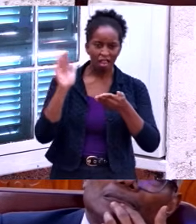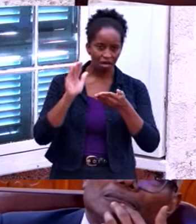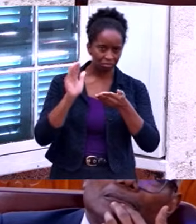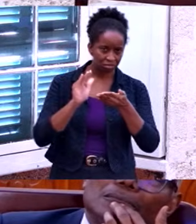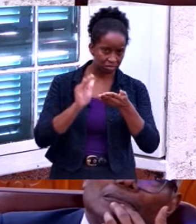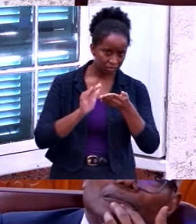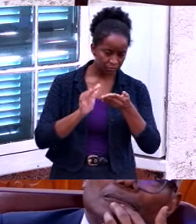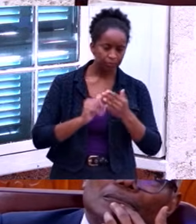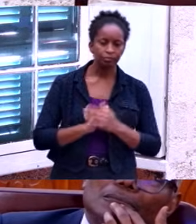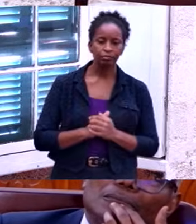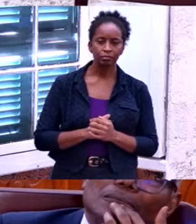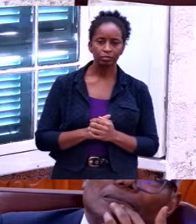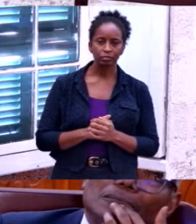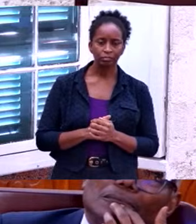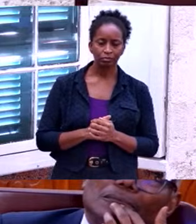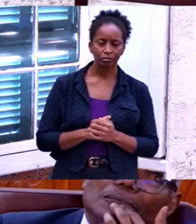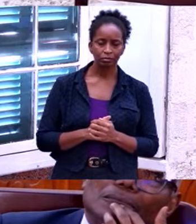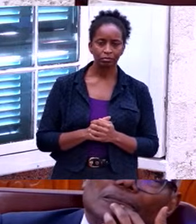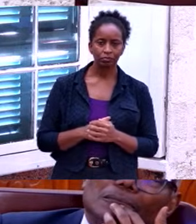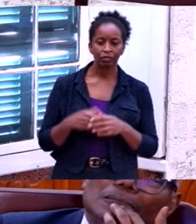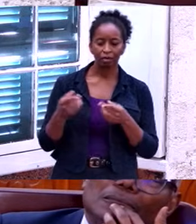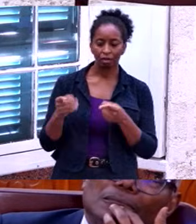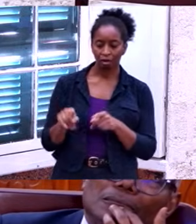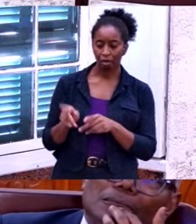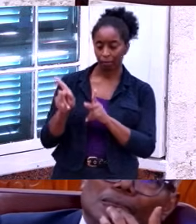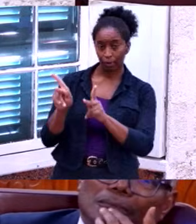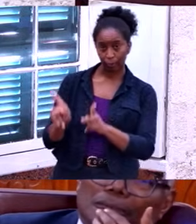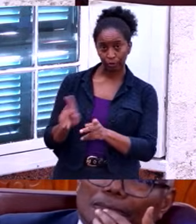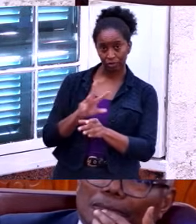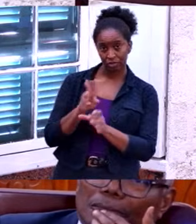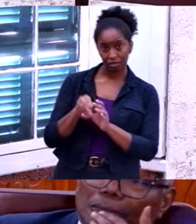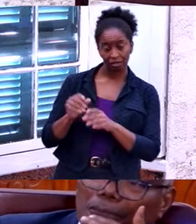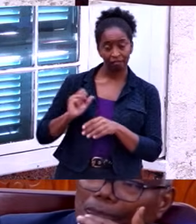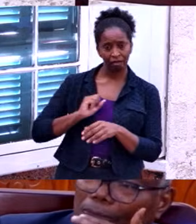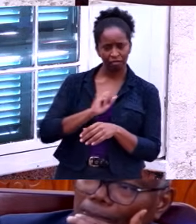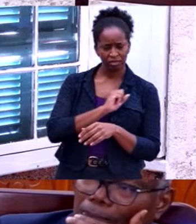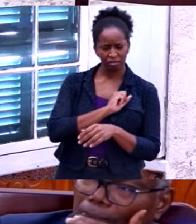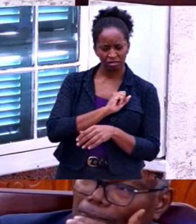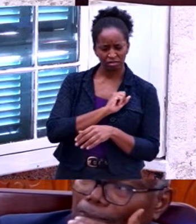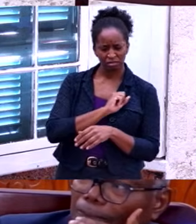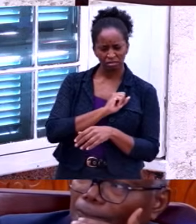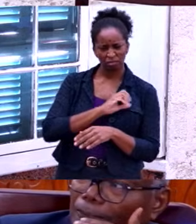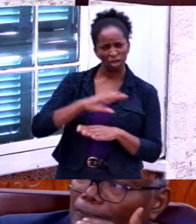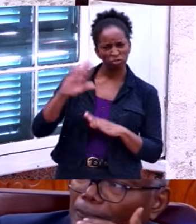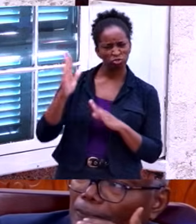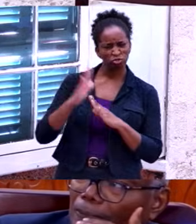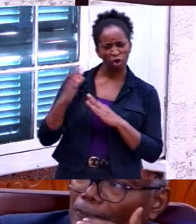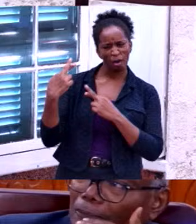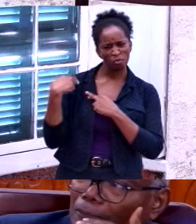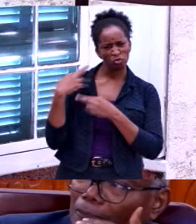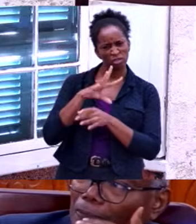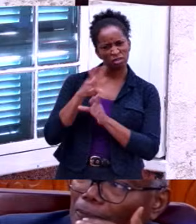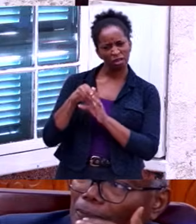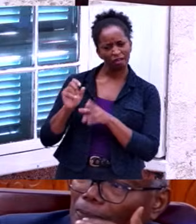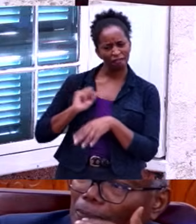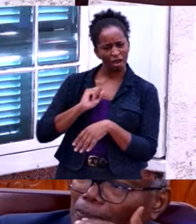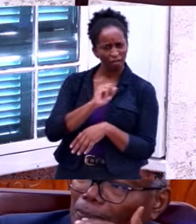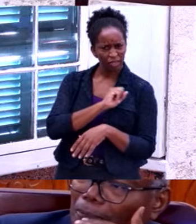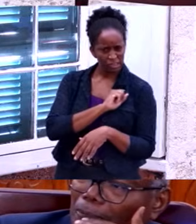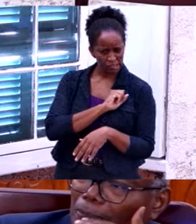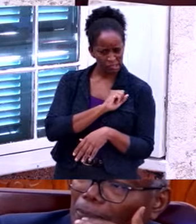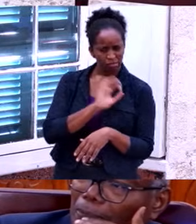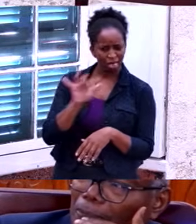in the Senate, the primary reason for their appointment really has ended. But let us assume